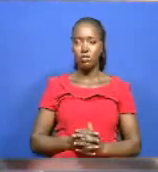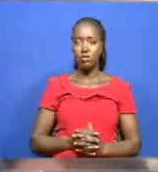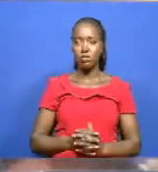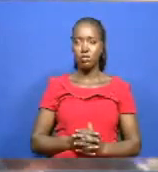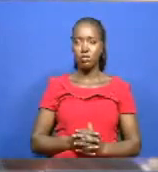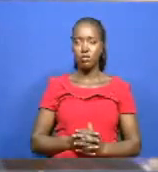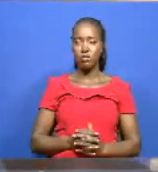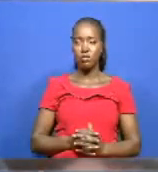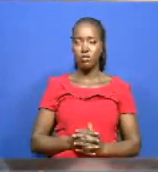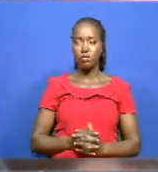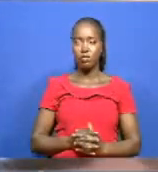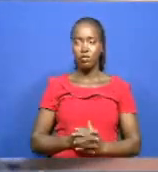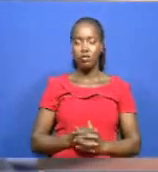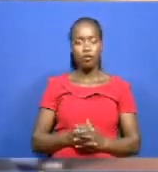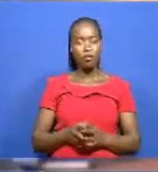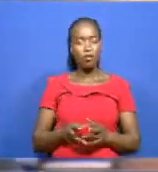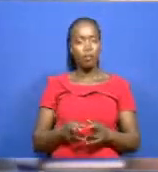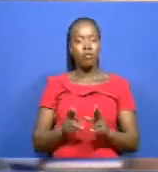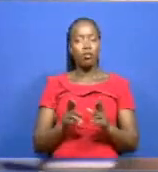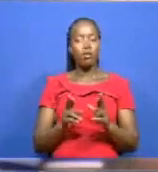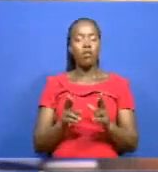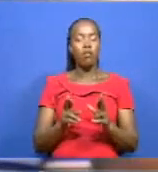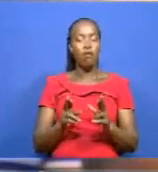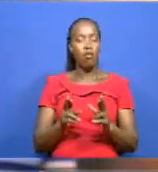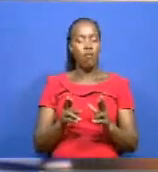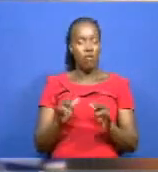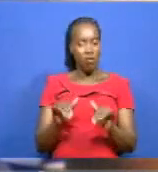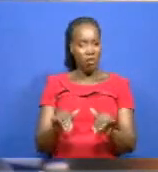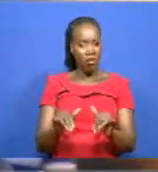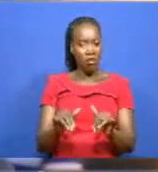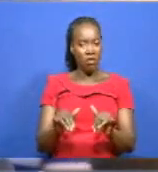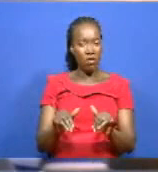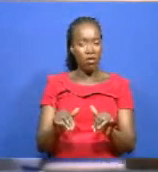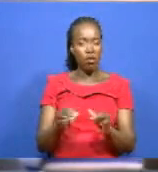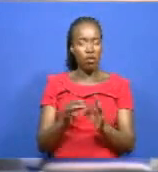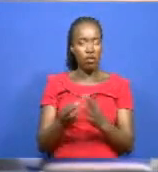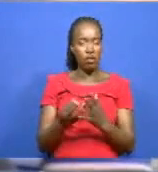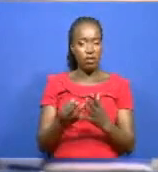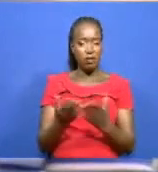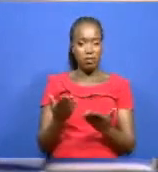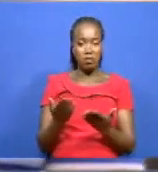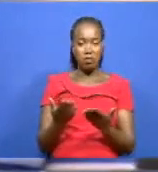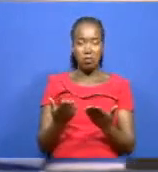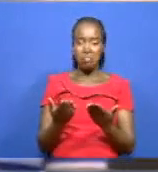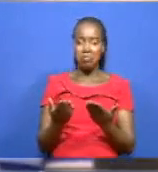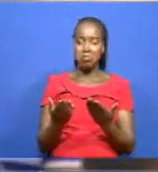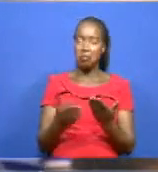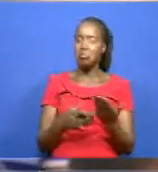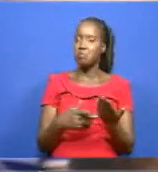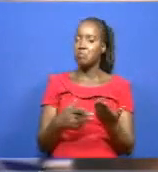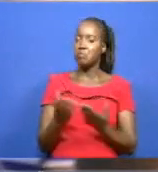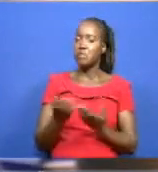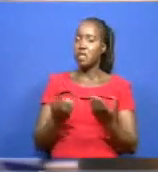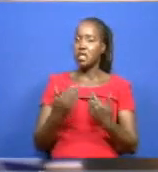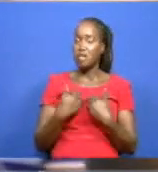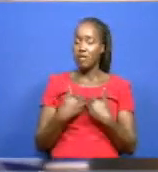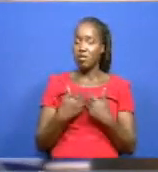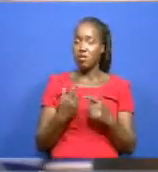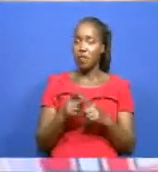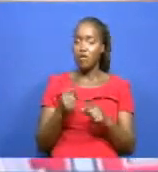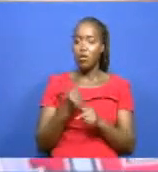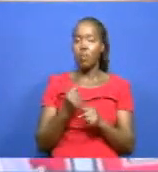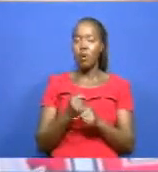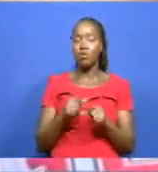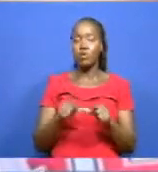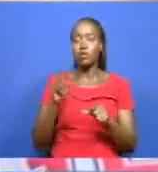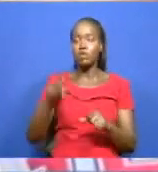If you are in the road corridor, please move. If you are conned by a broker, it is just too bad, but the works must go